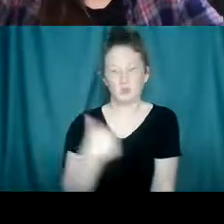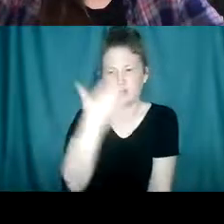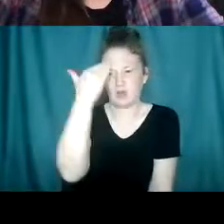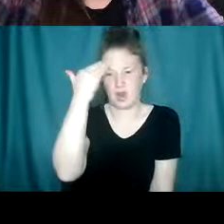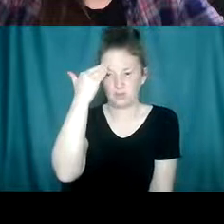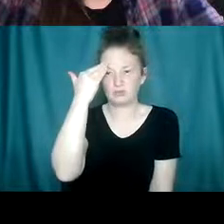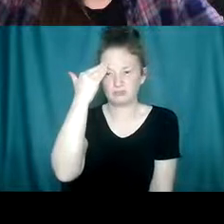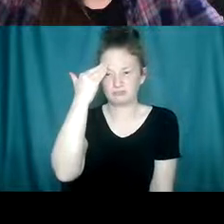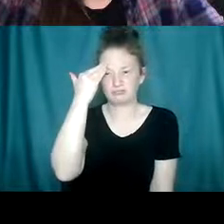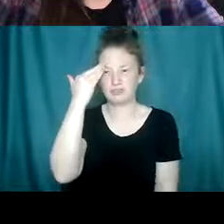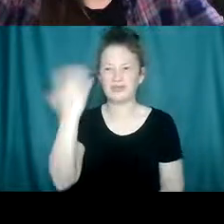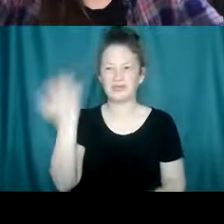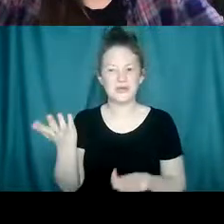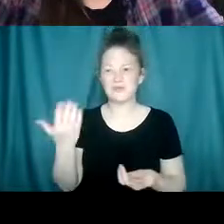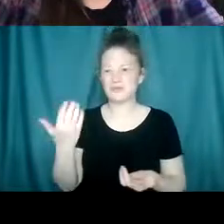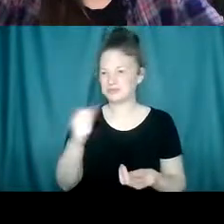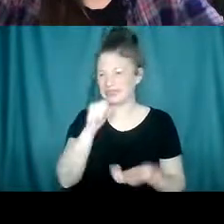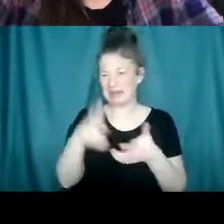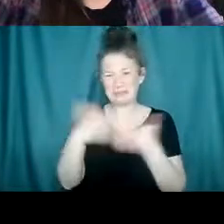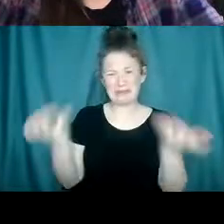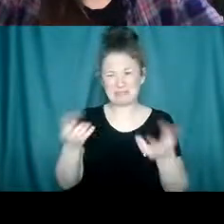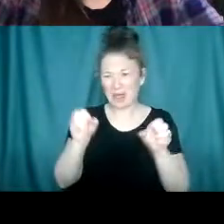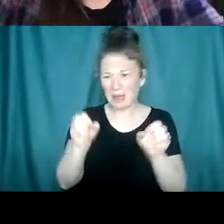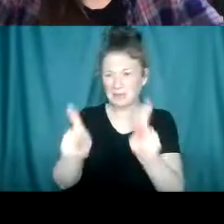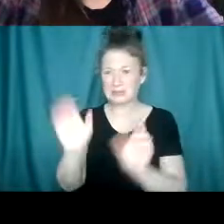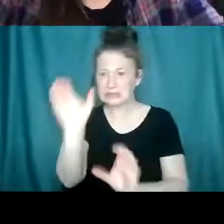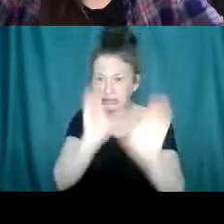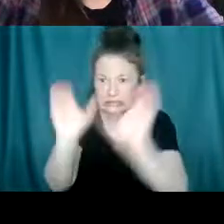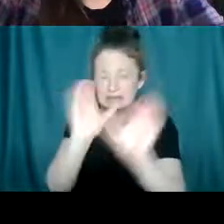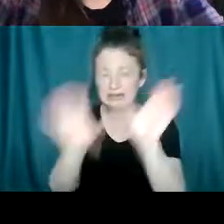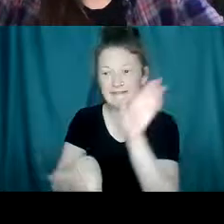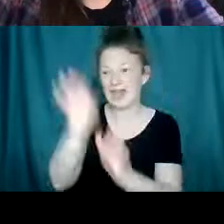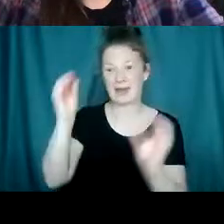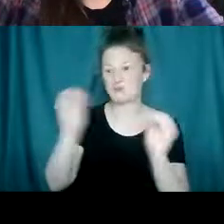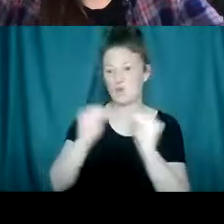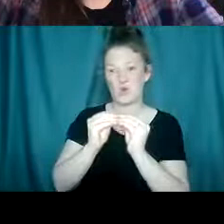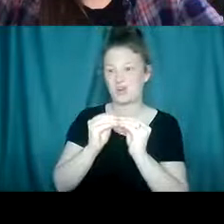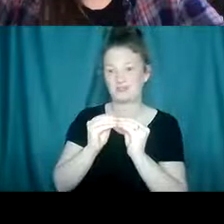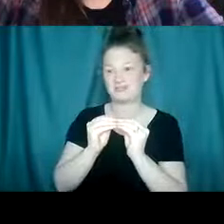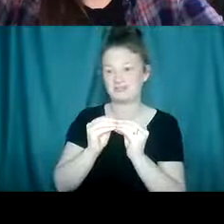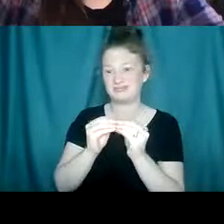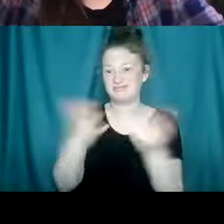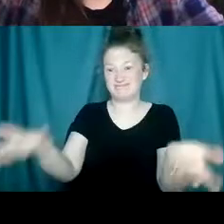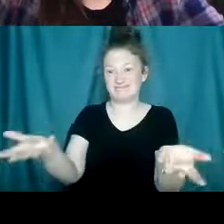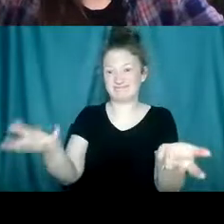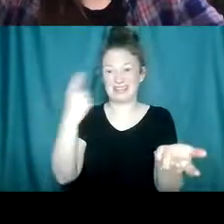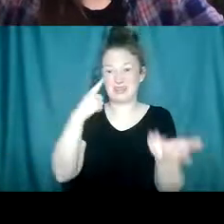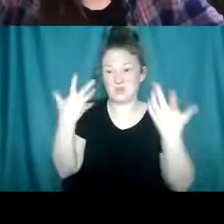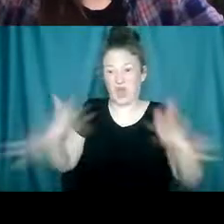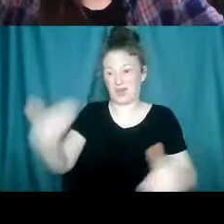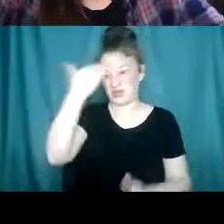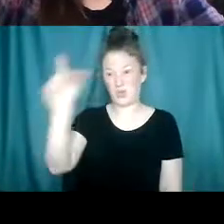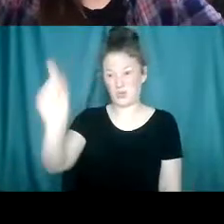there's a lot of opportunity to find a lot more petroleum resources. So I